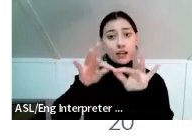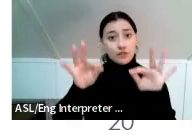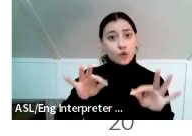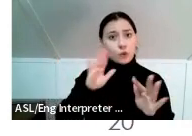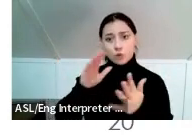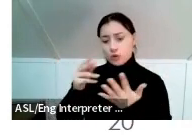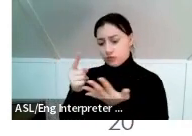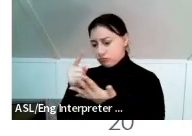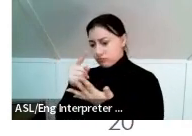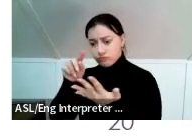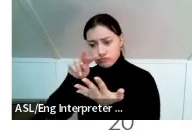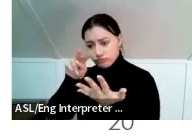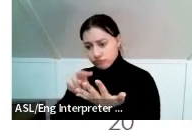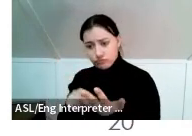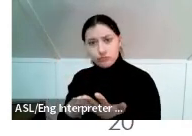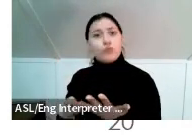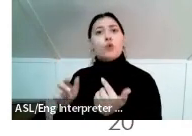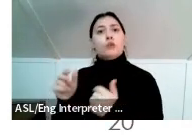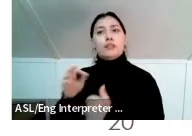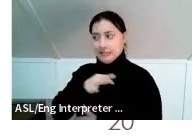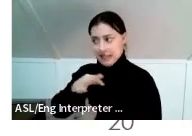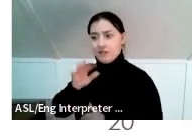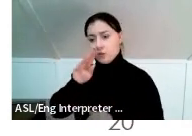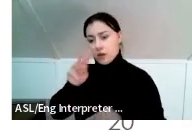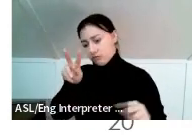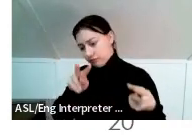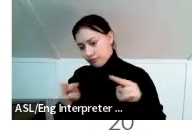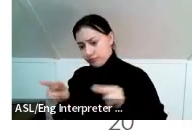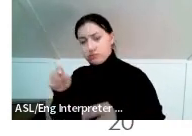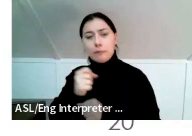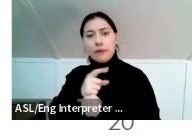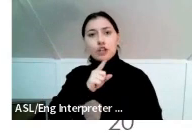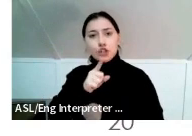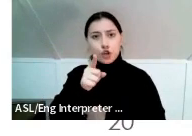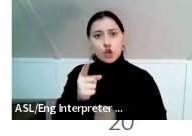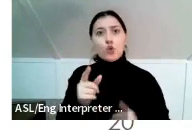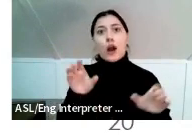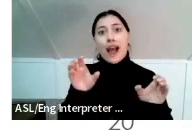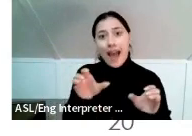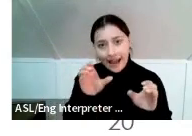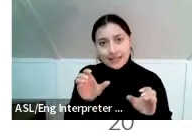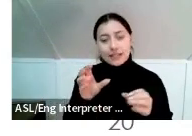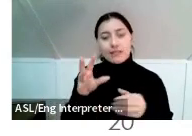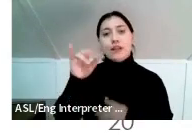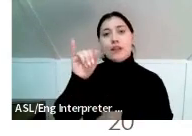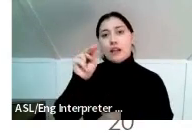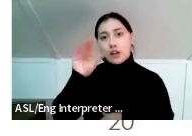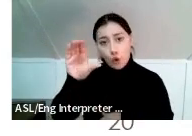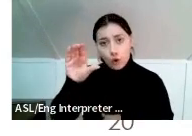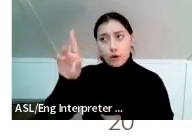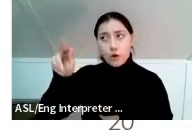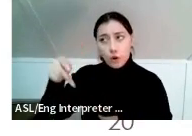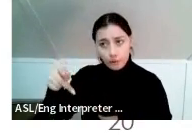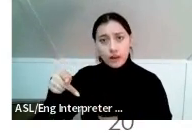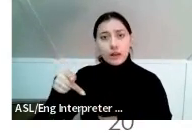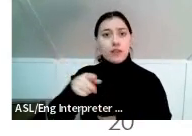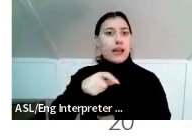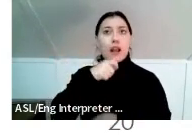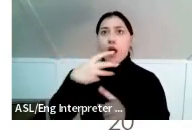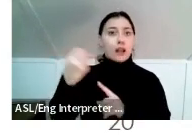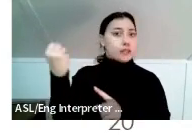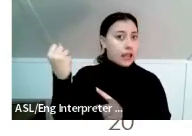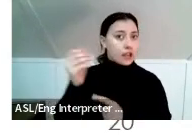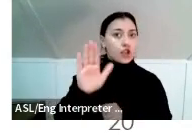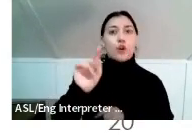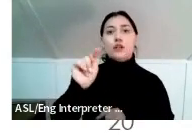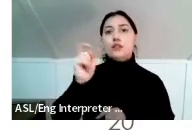be confirming that you are an active incorporated organization that has not been revoked, that you have your tax status, and